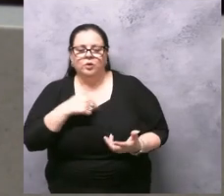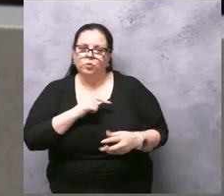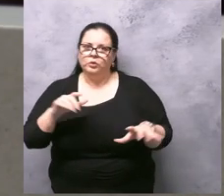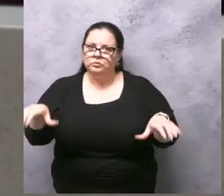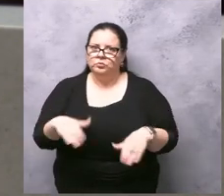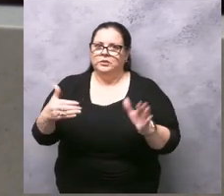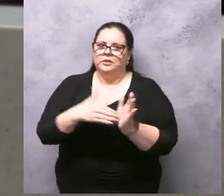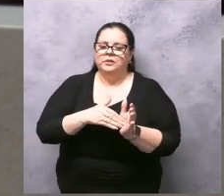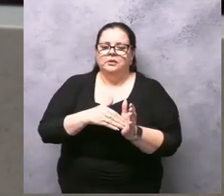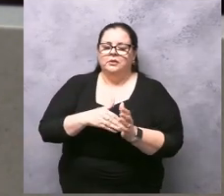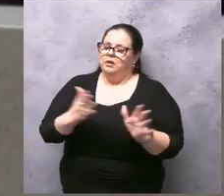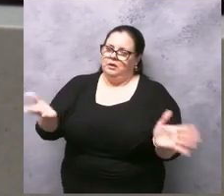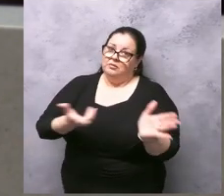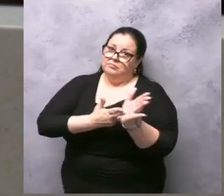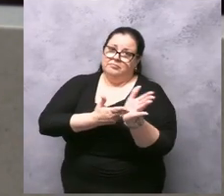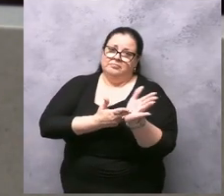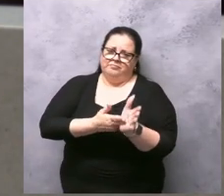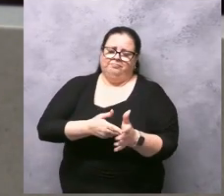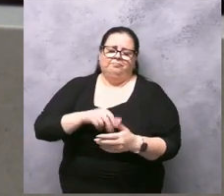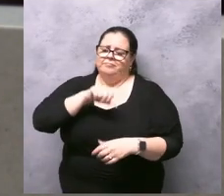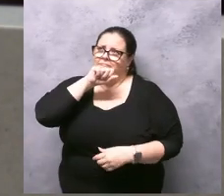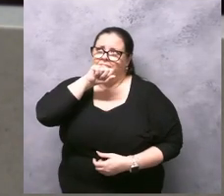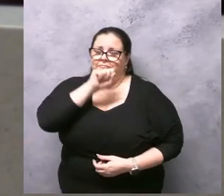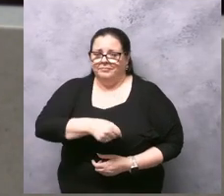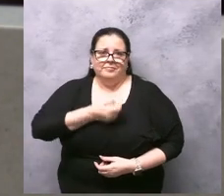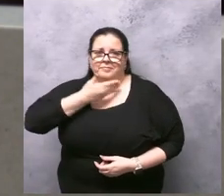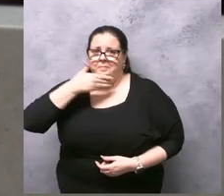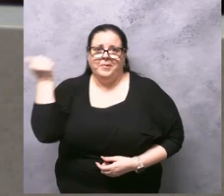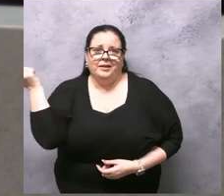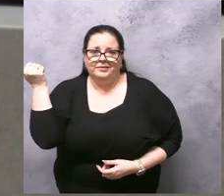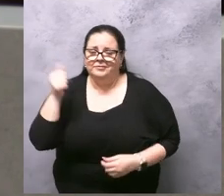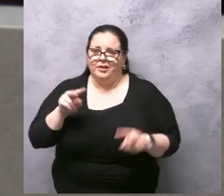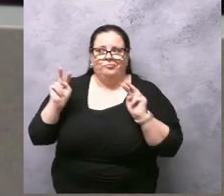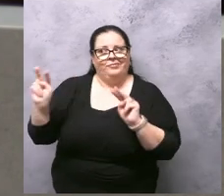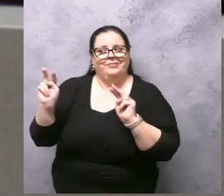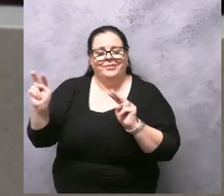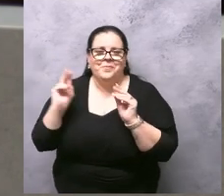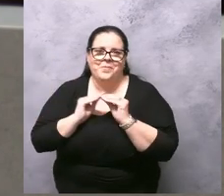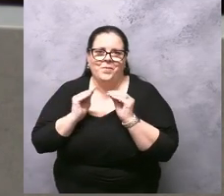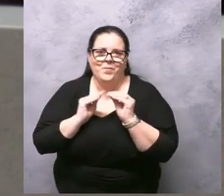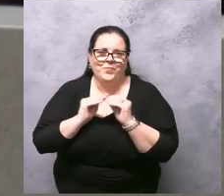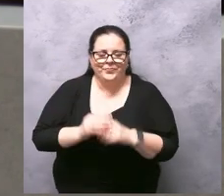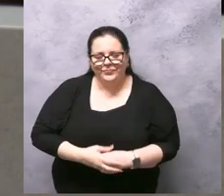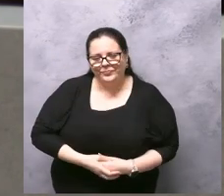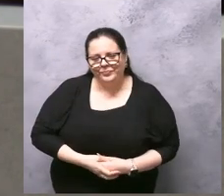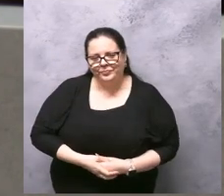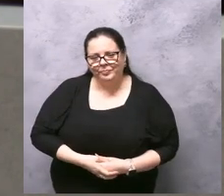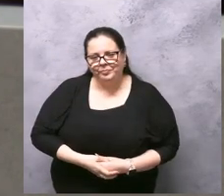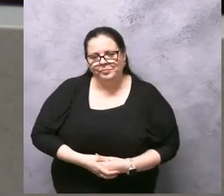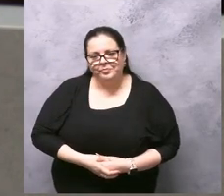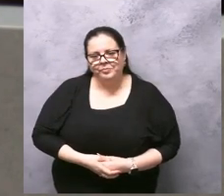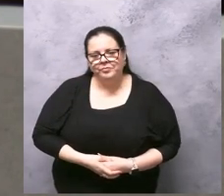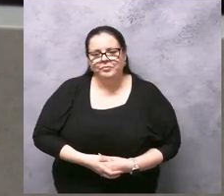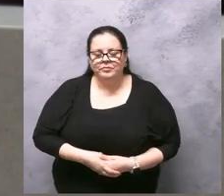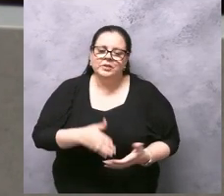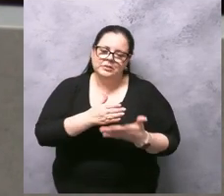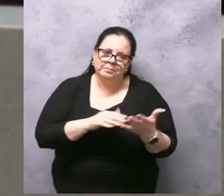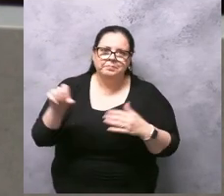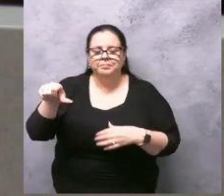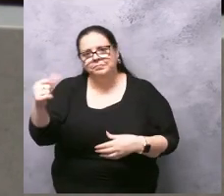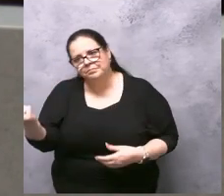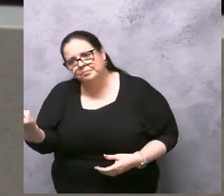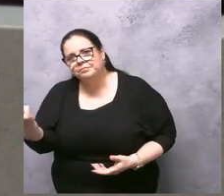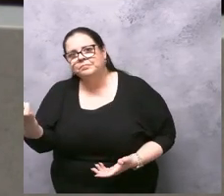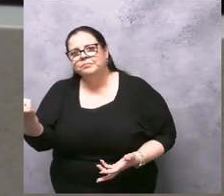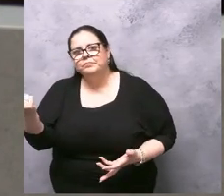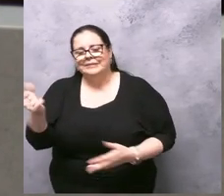get, it's honestly one of the best parts of being a trustee, and I'm thoroughly enjoying it. I'm looking forward to doing even more. But it's, there are some other things that's